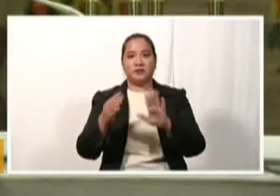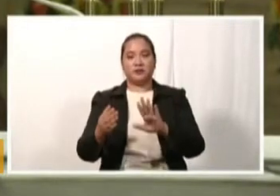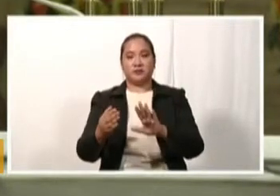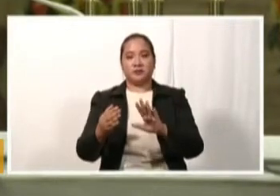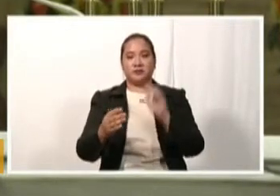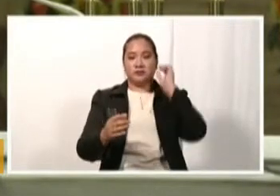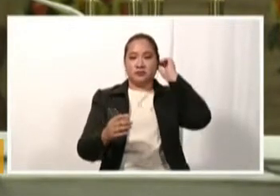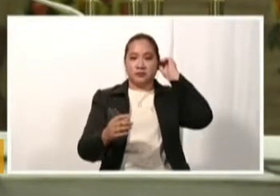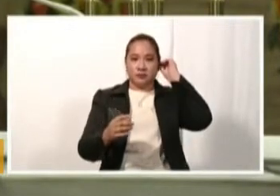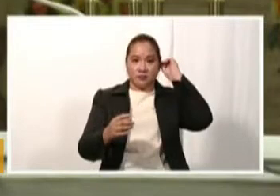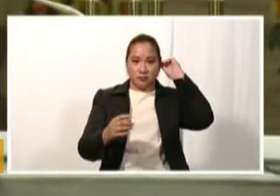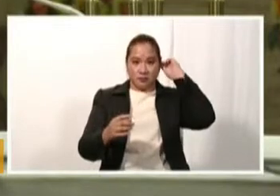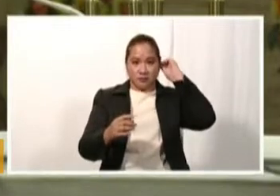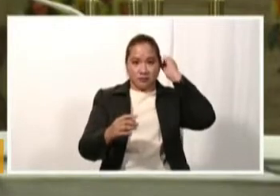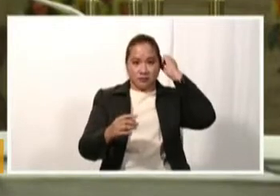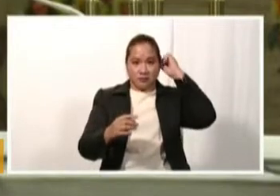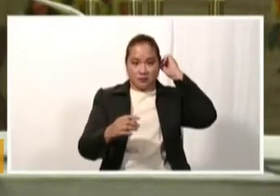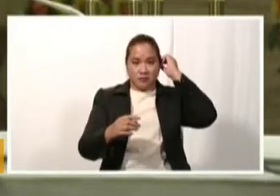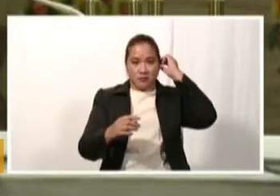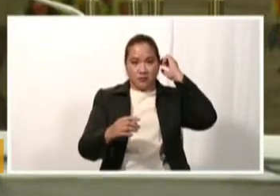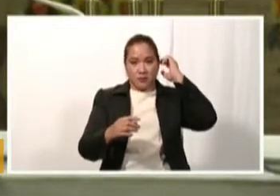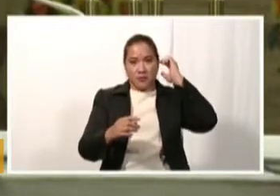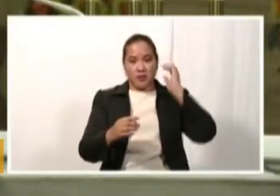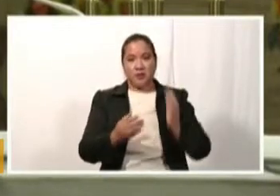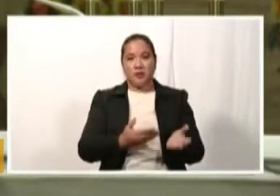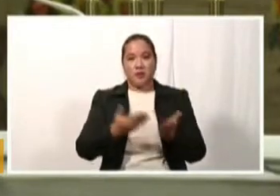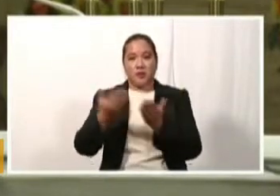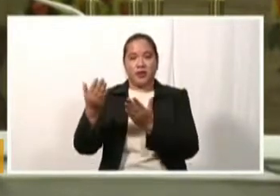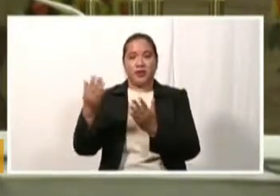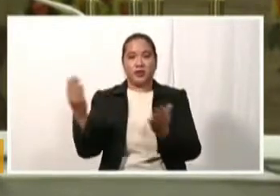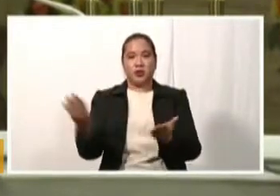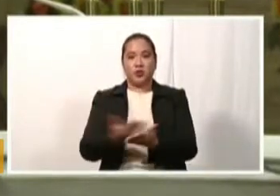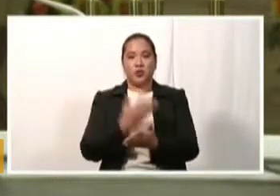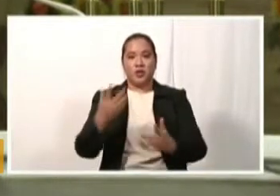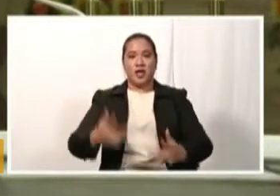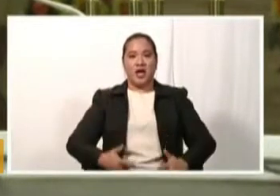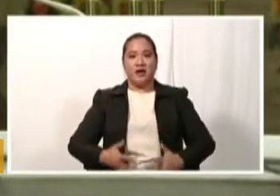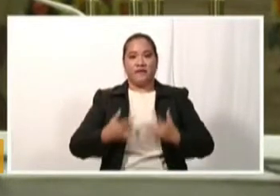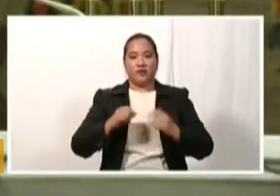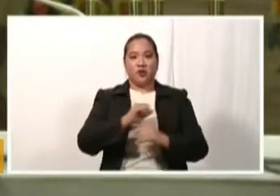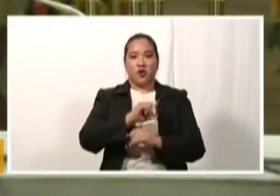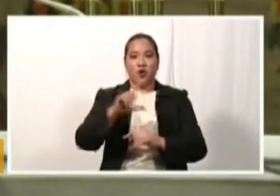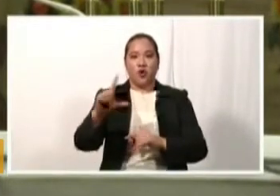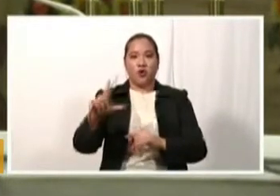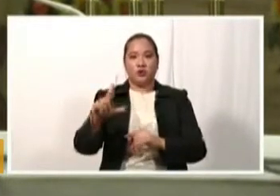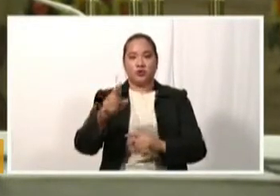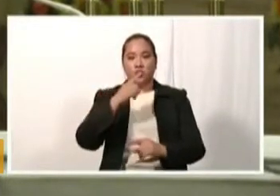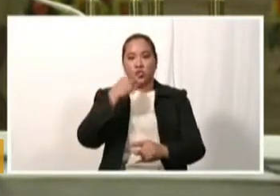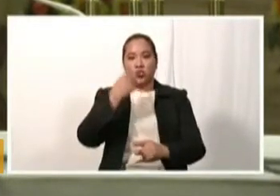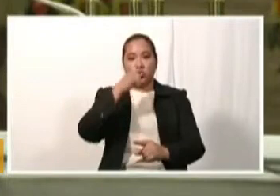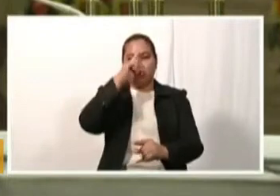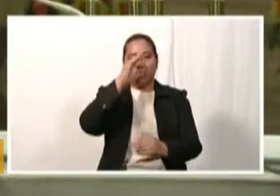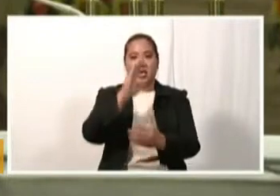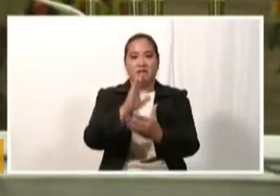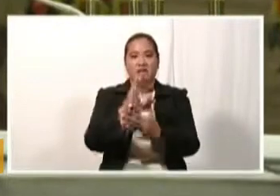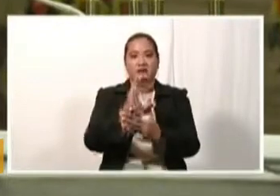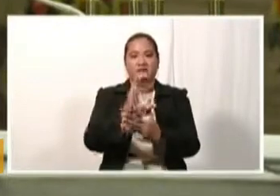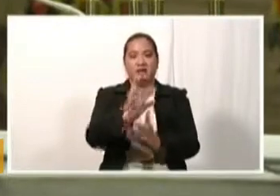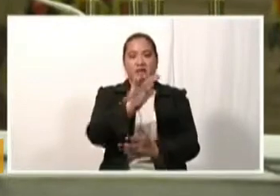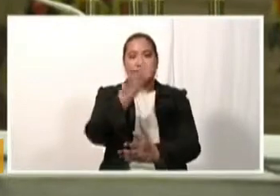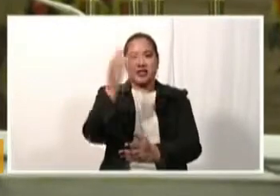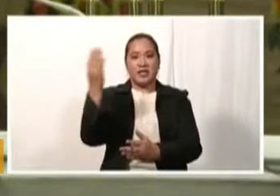conquering sin and death, and bringing new life to all who believe in him.